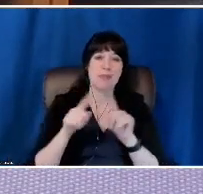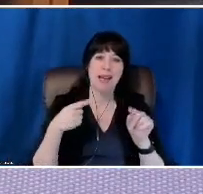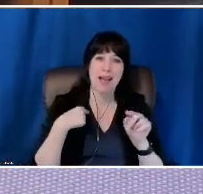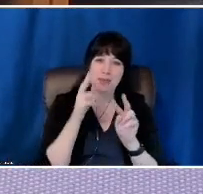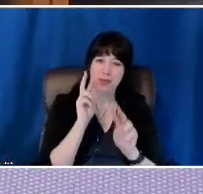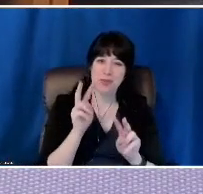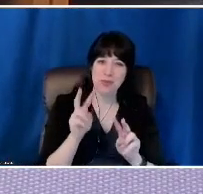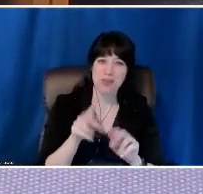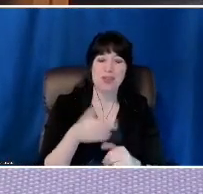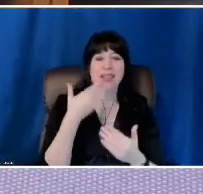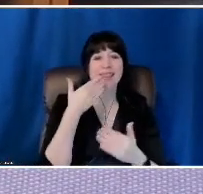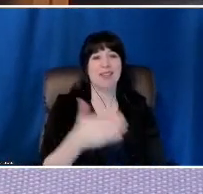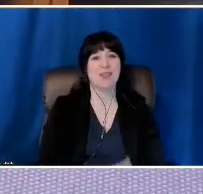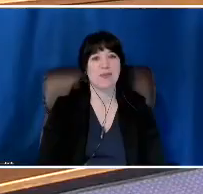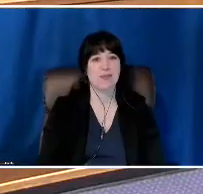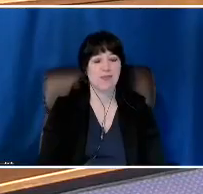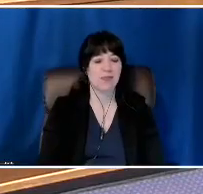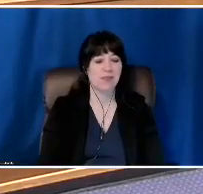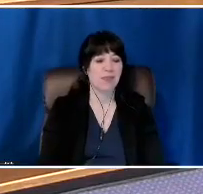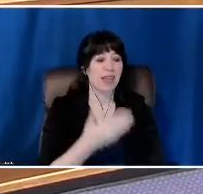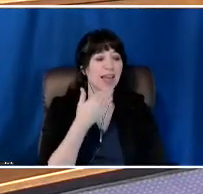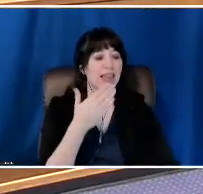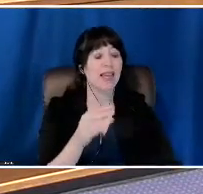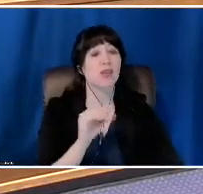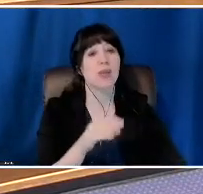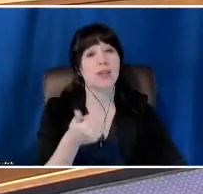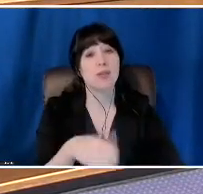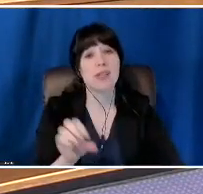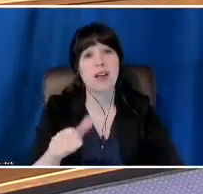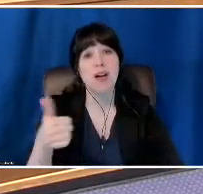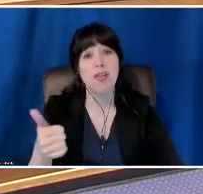you. Thank you, Councillor. Any other comments?